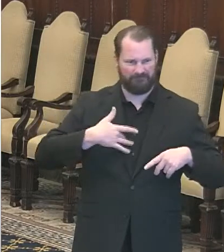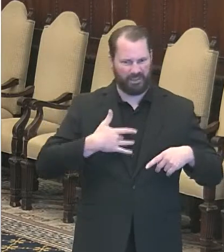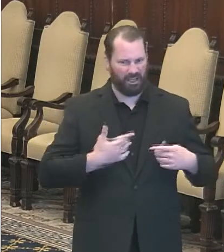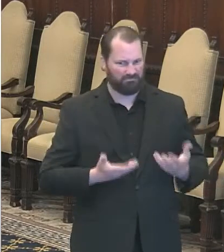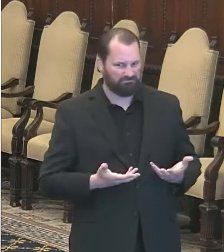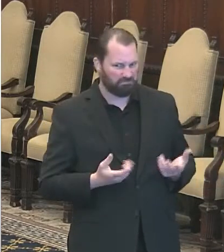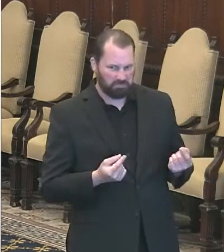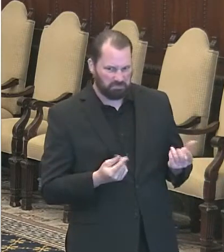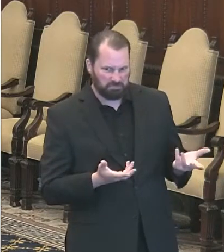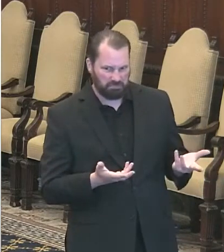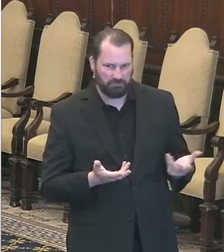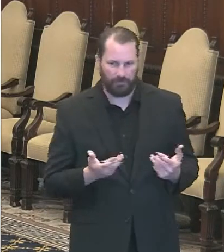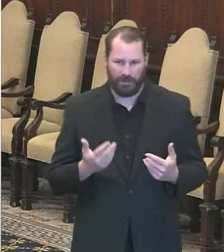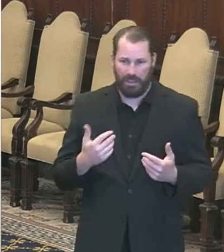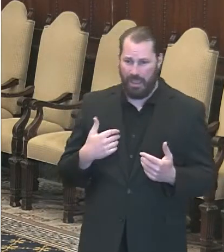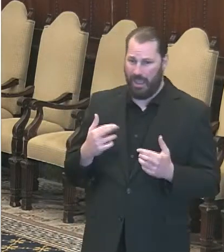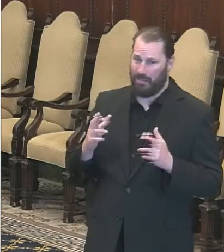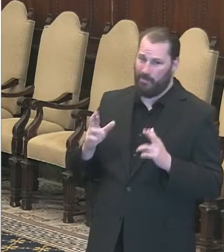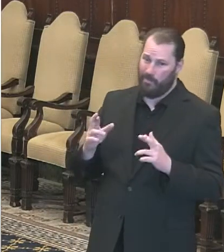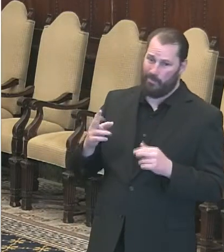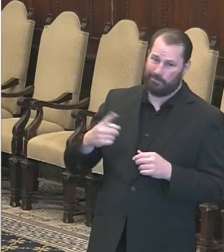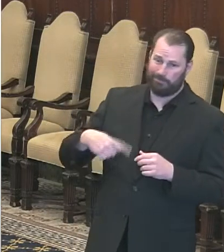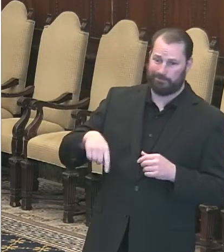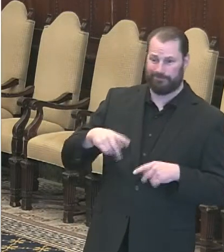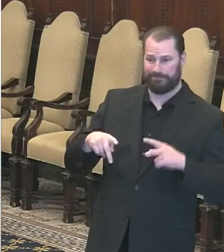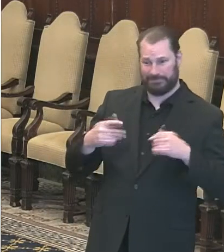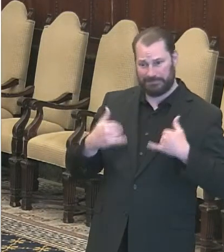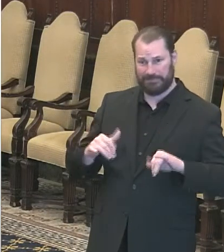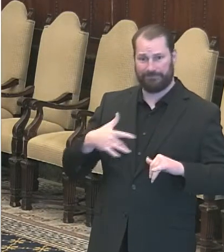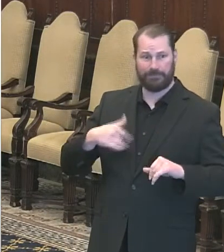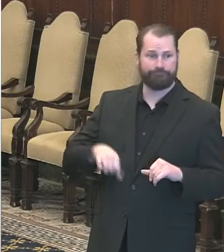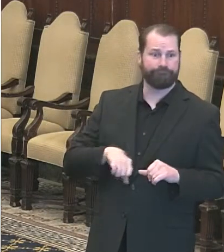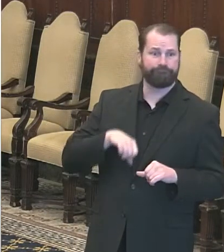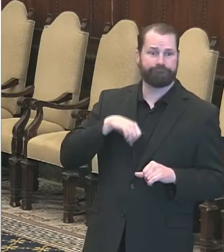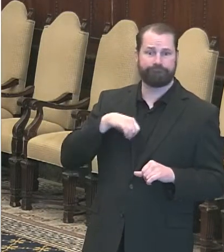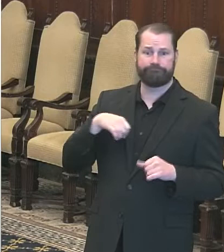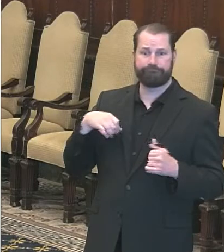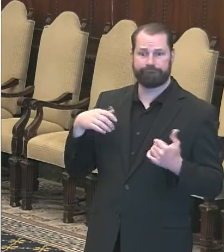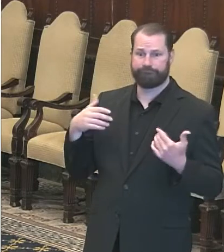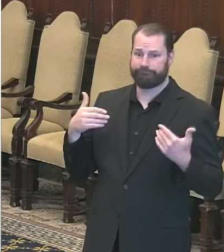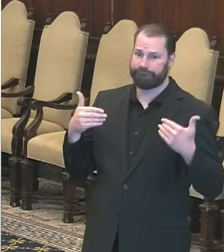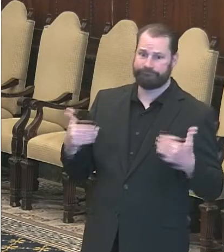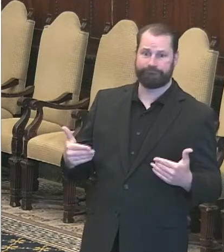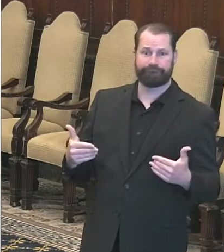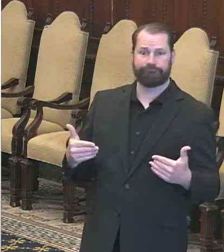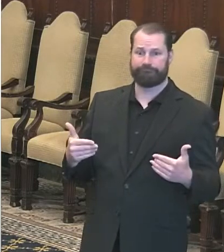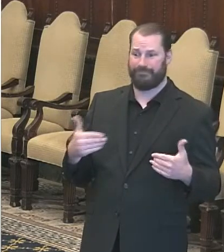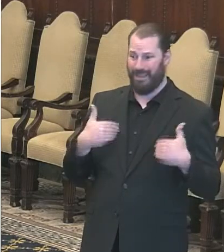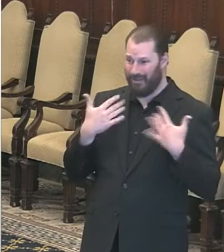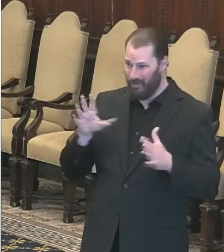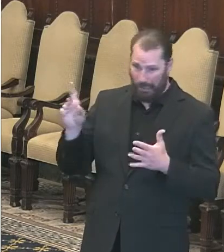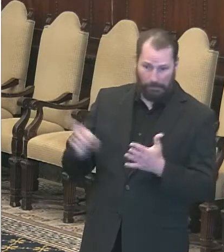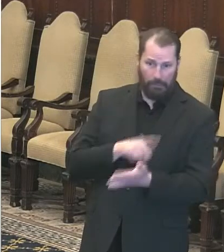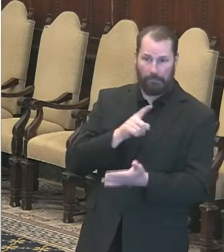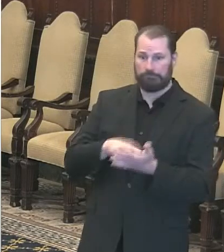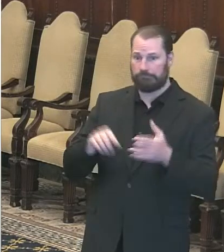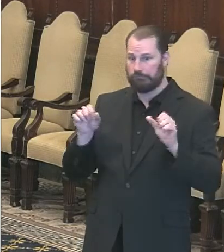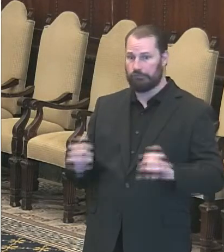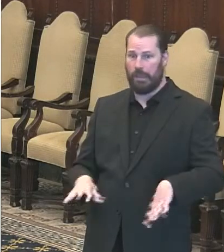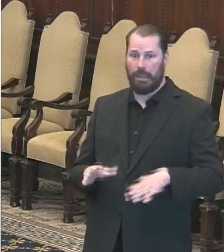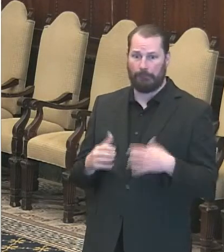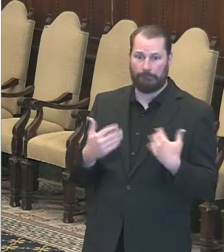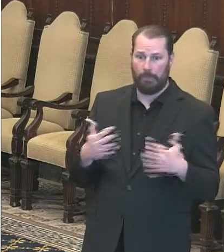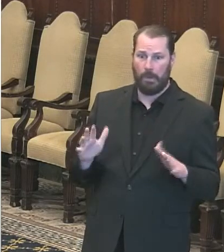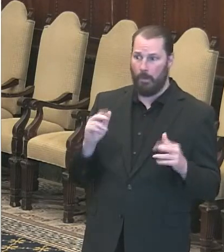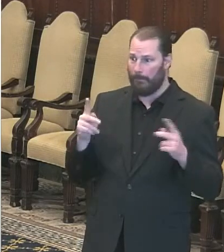putting them together on the Parkway so they can breathe on each other. So we don't want to just cancel it altogether. We want to have some ability for